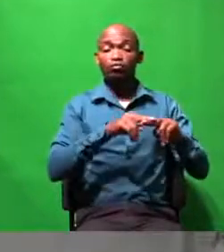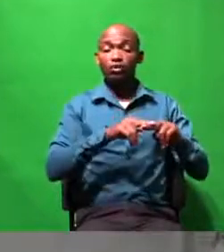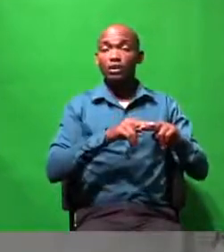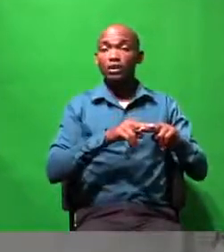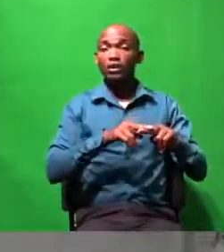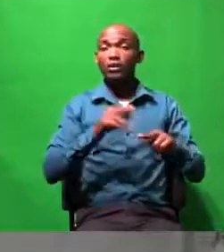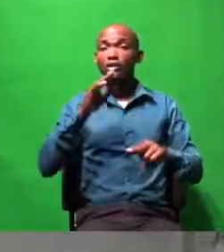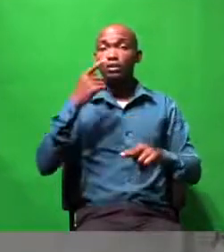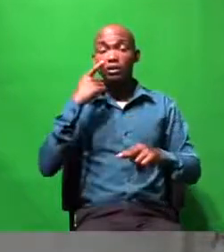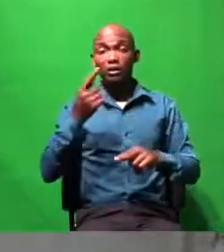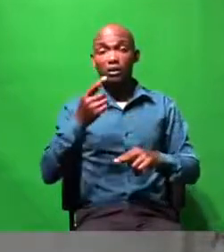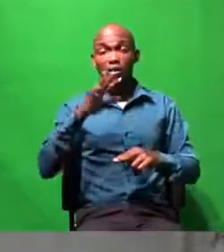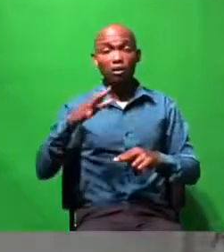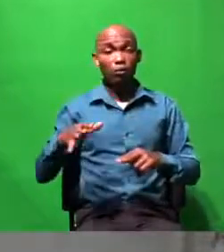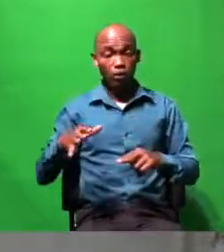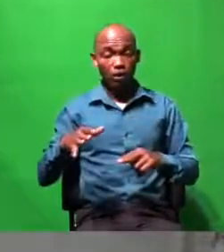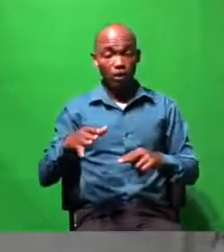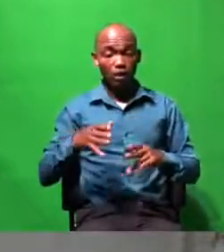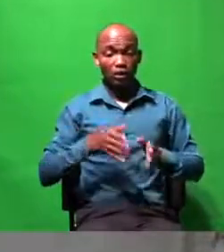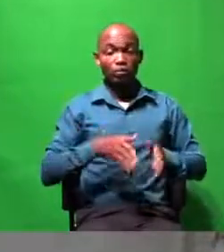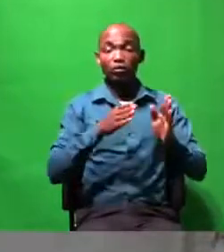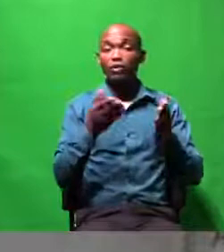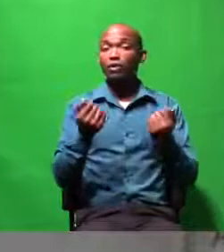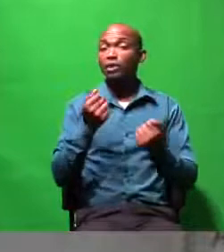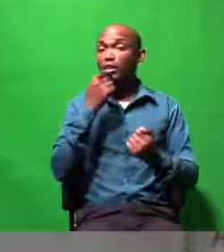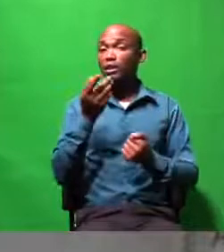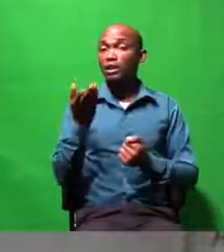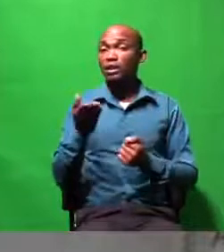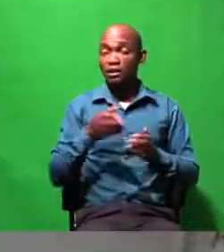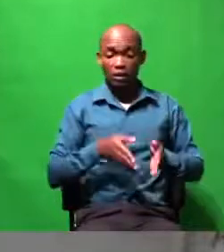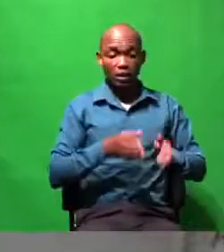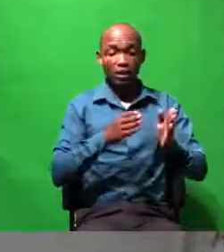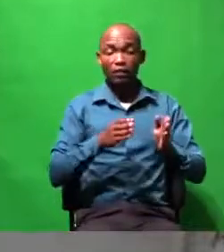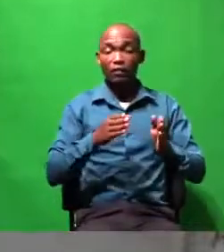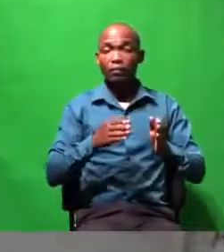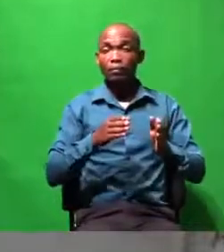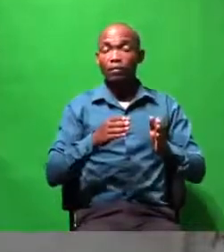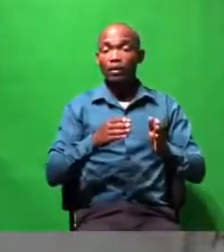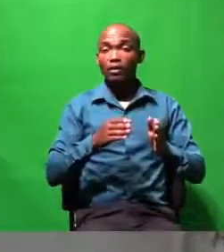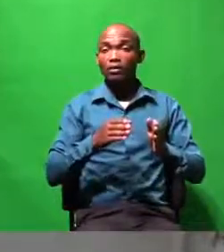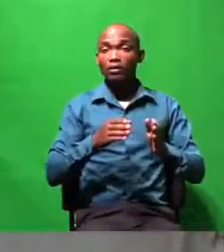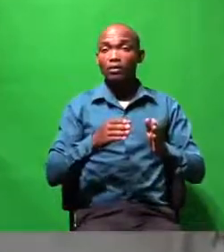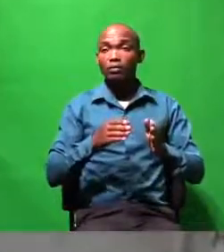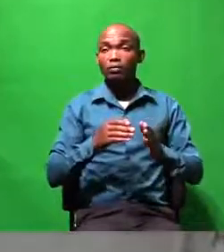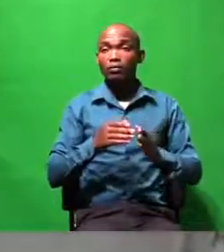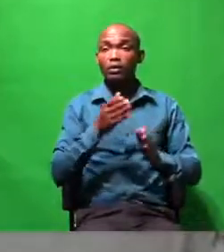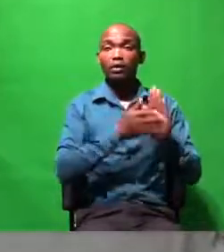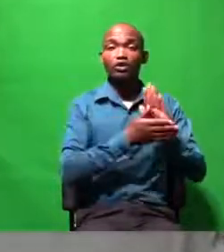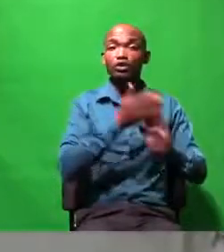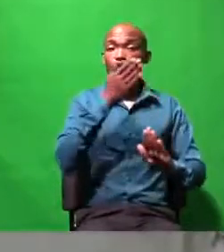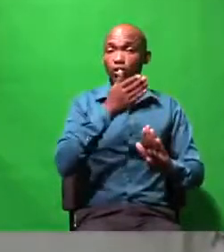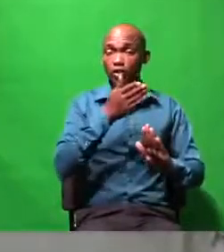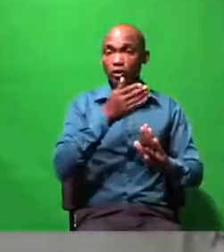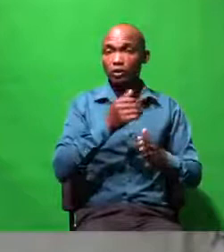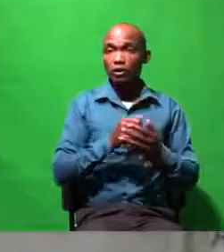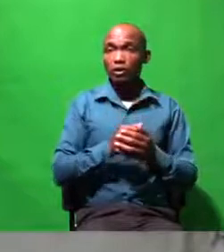is moving when is the rain coming, so that we can say is a river. But it should have a source here.